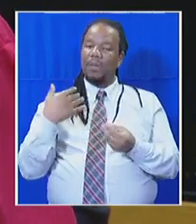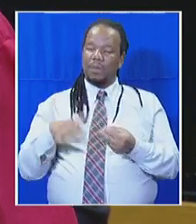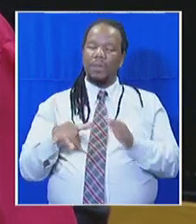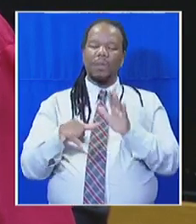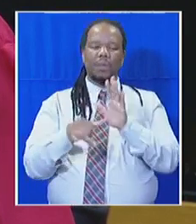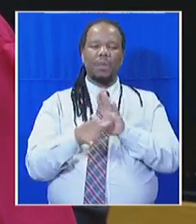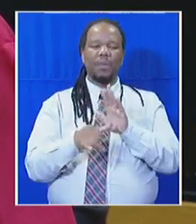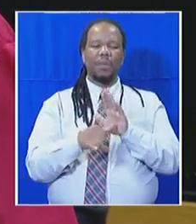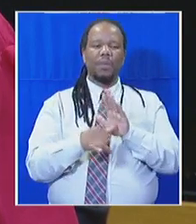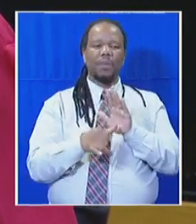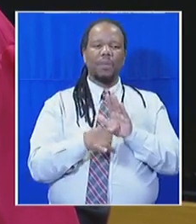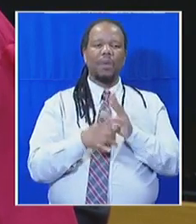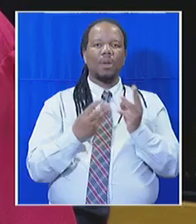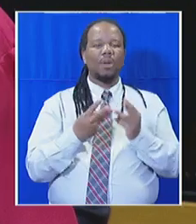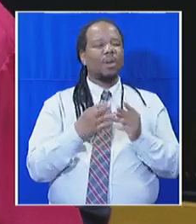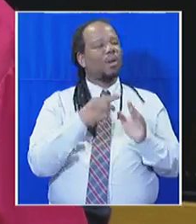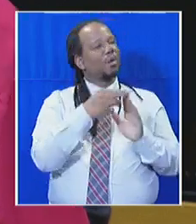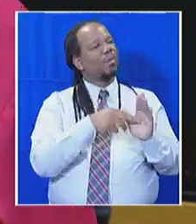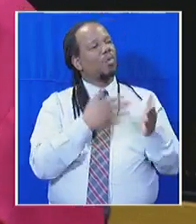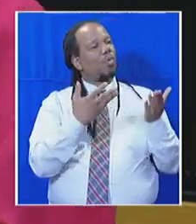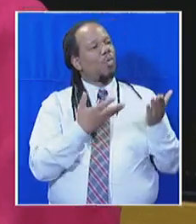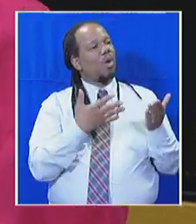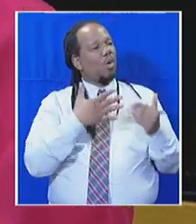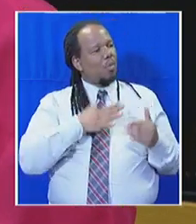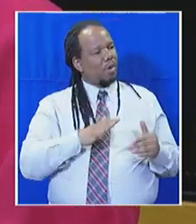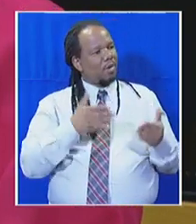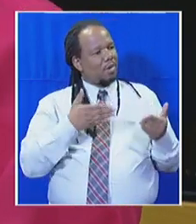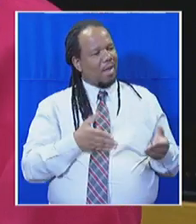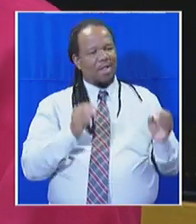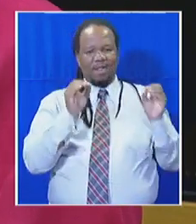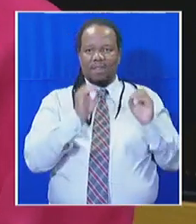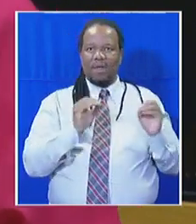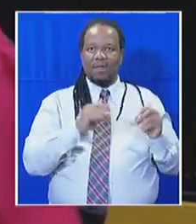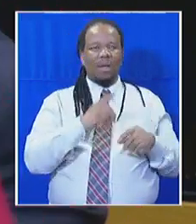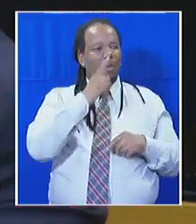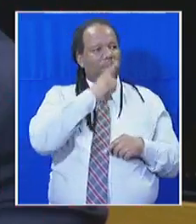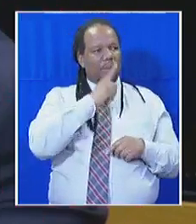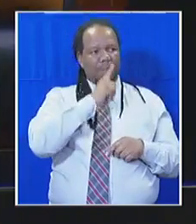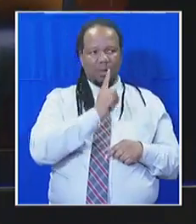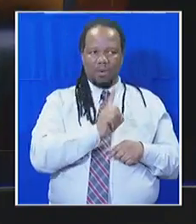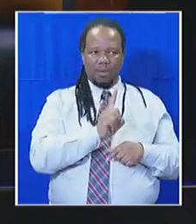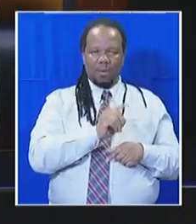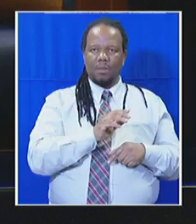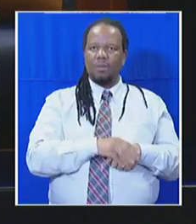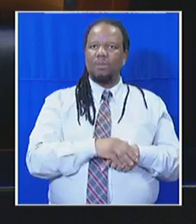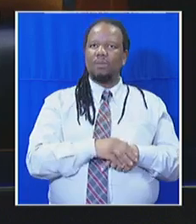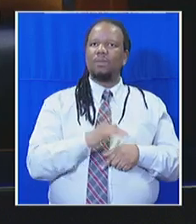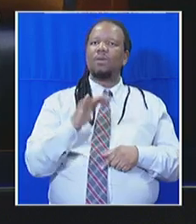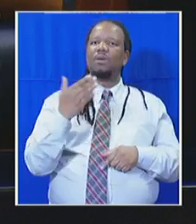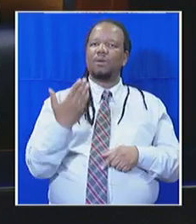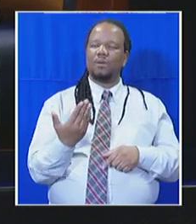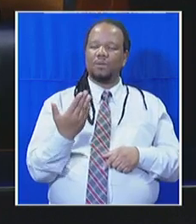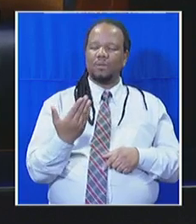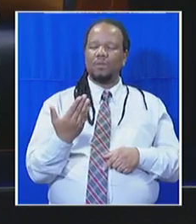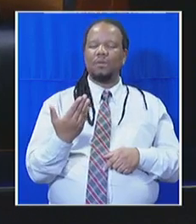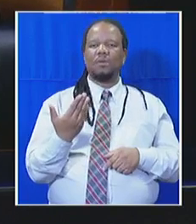people. Where is the report? We want a report, nothing else, no manga manga. Honourable Deputy Minister. No, thank you very